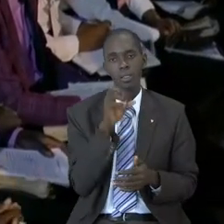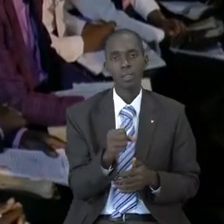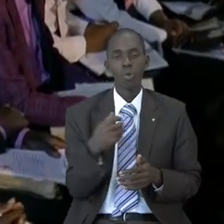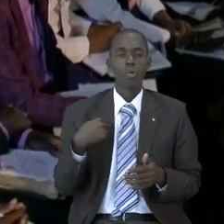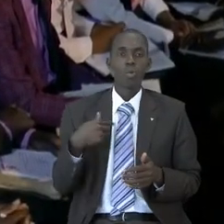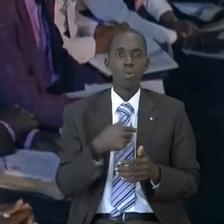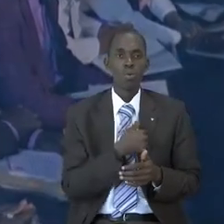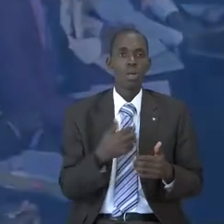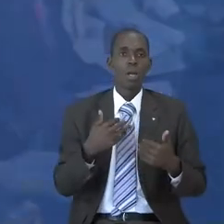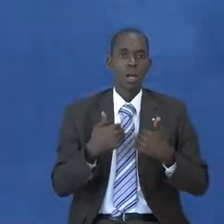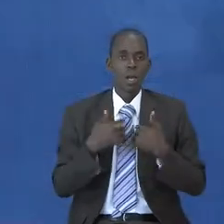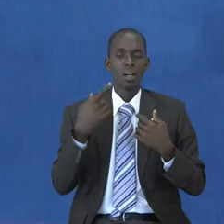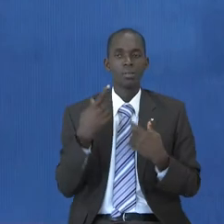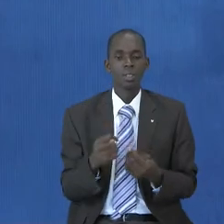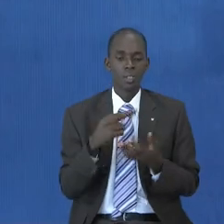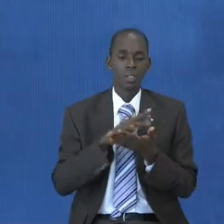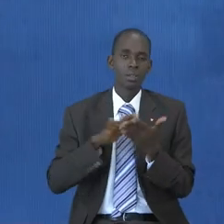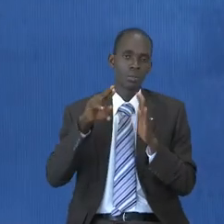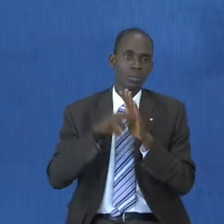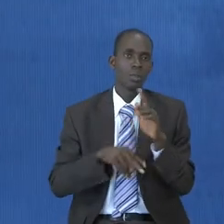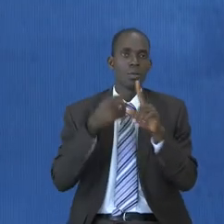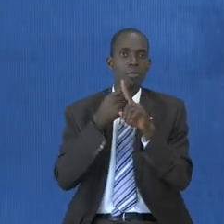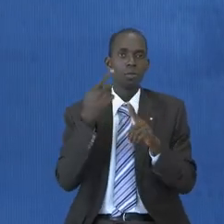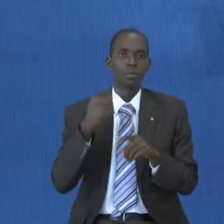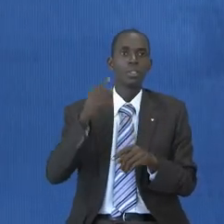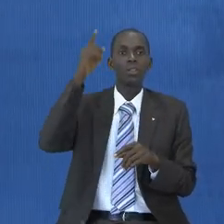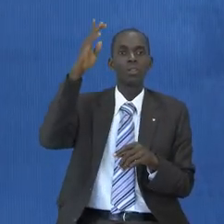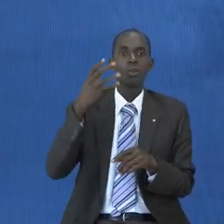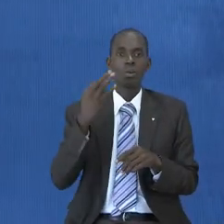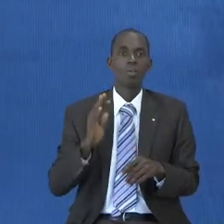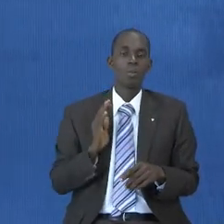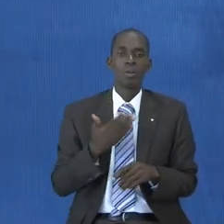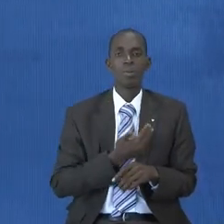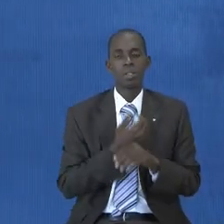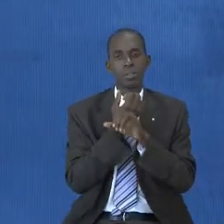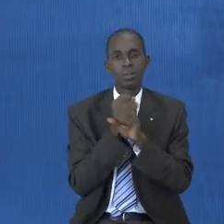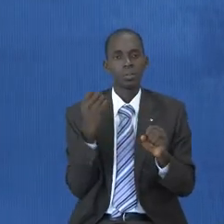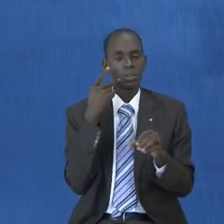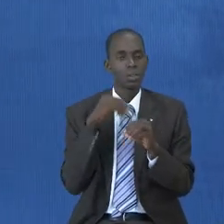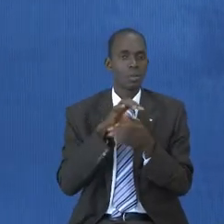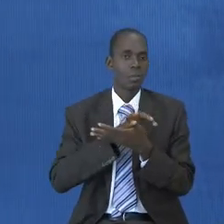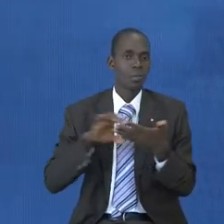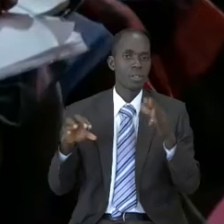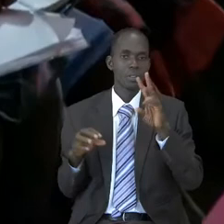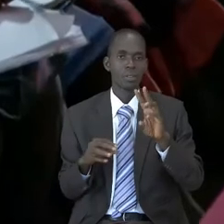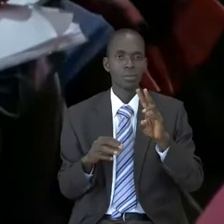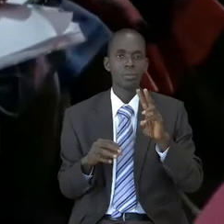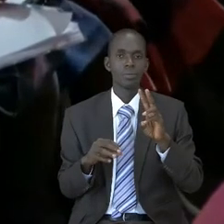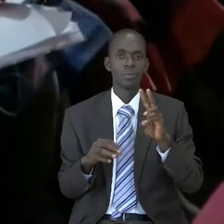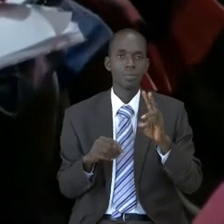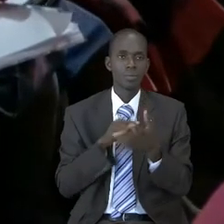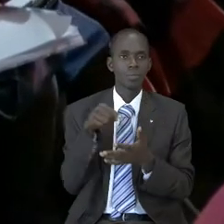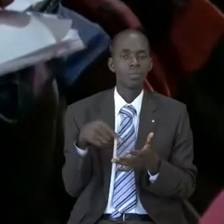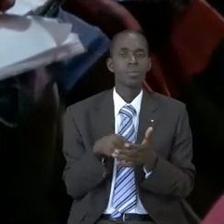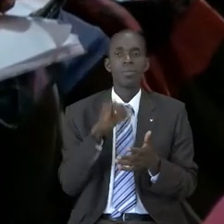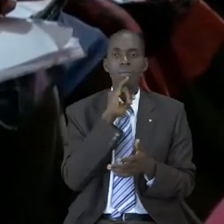the righteousness from the God of our salvation. Look at verse 6. In verse 6, this